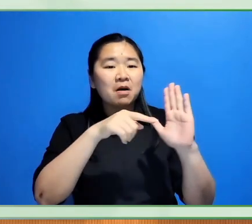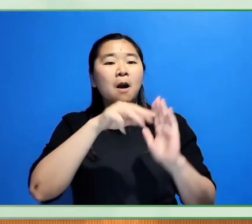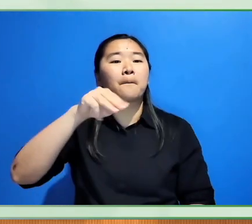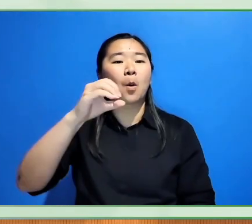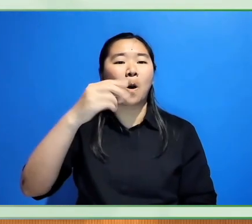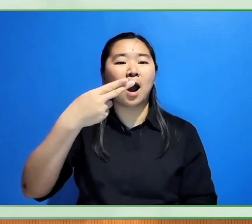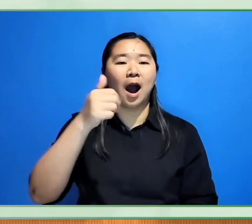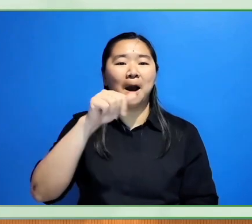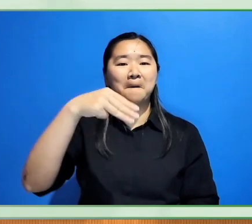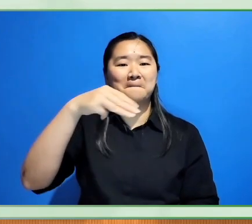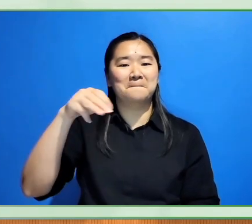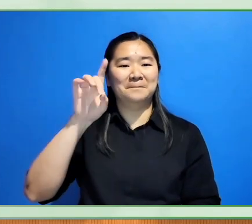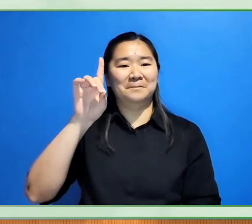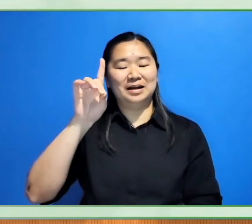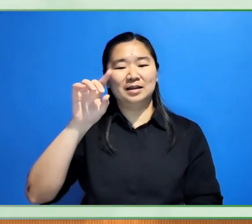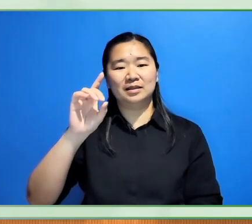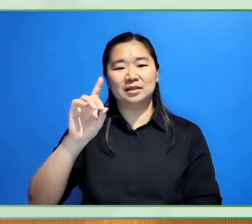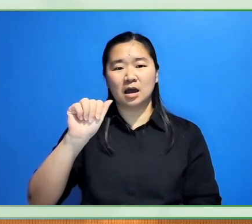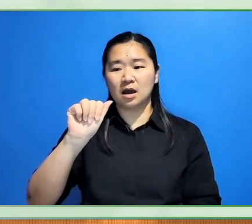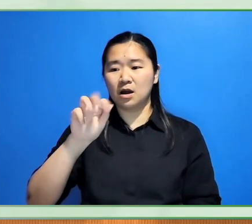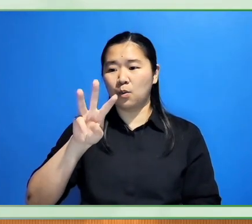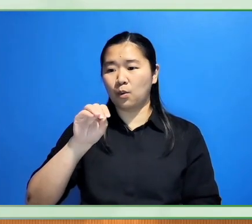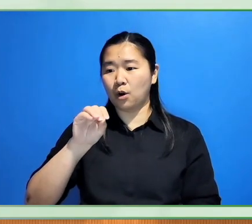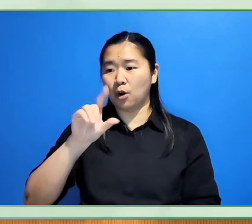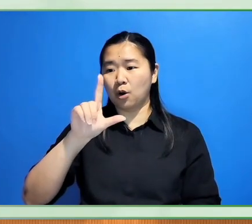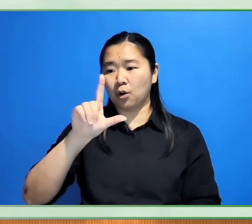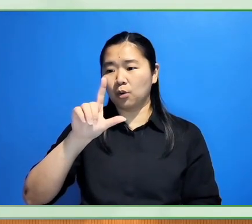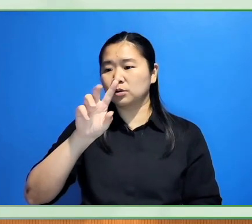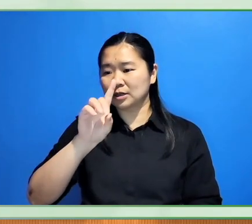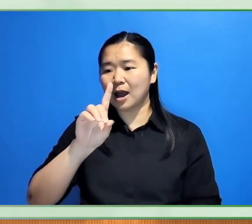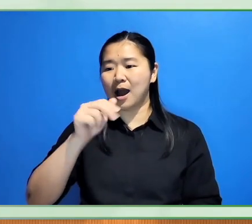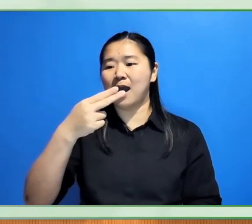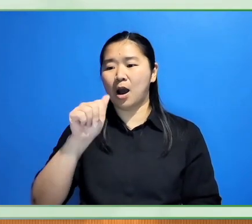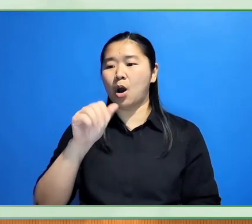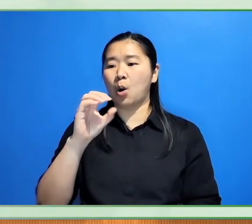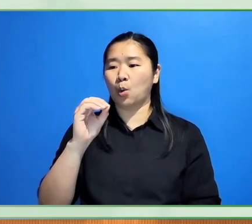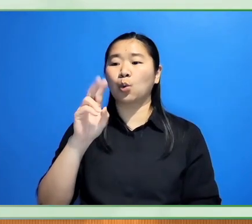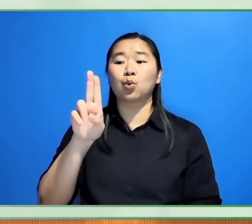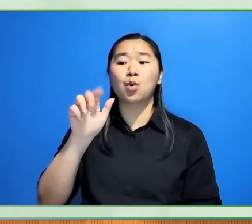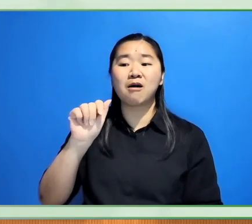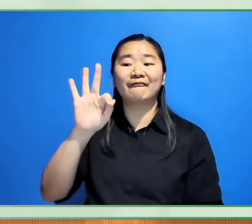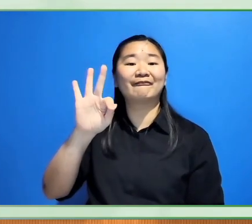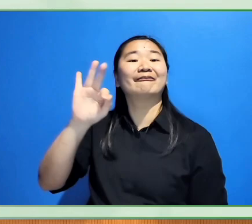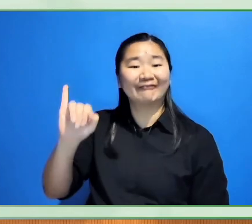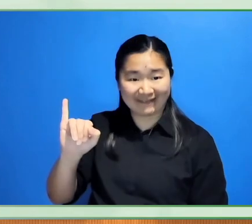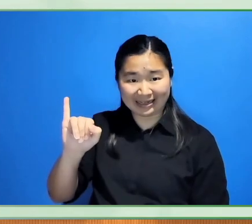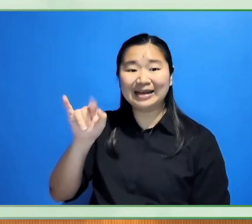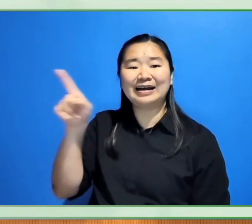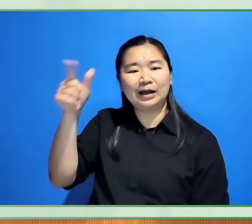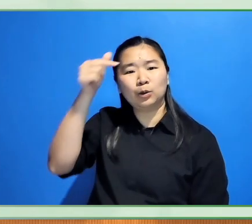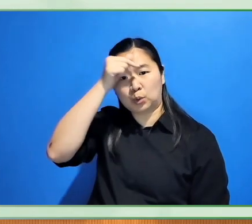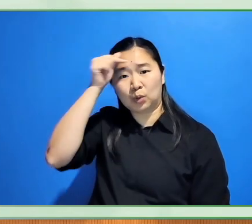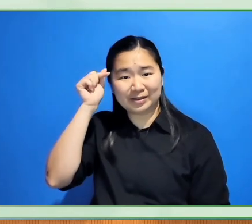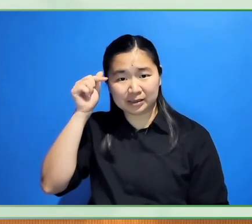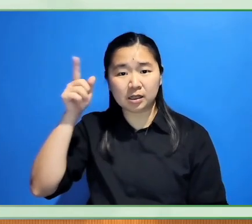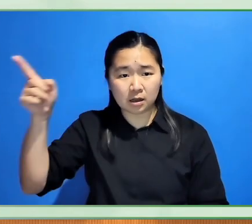Anna, sorry, Anna, Zastapanek from Penta Medical Recycling in the US.